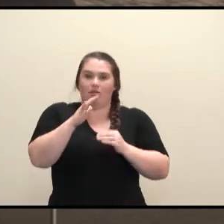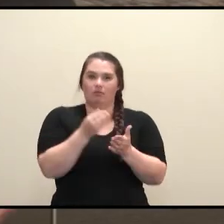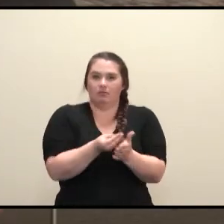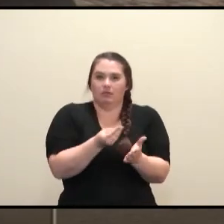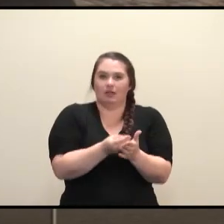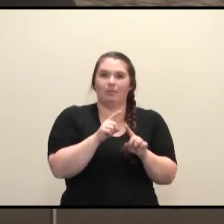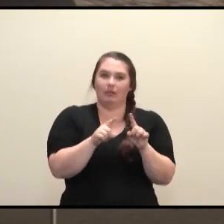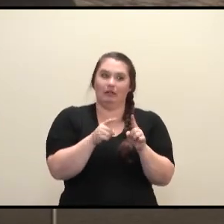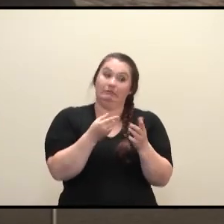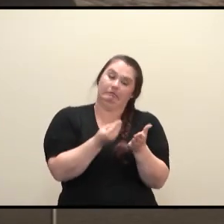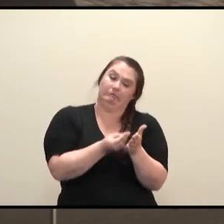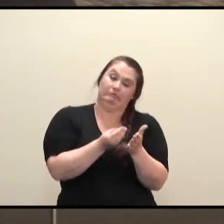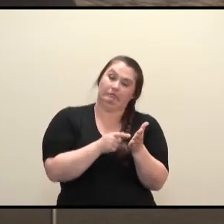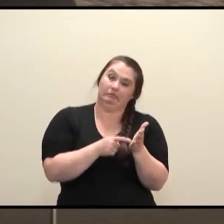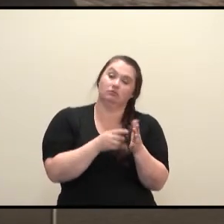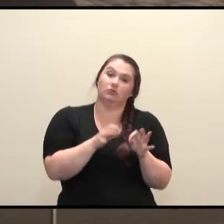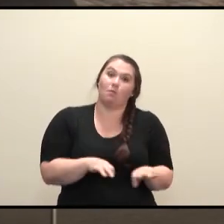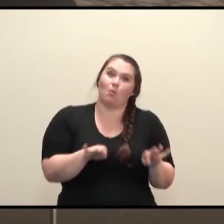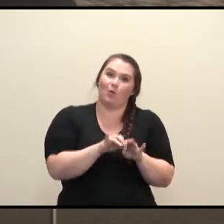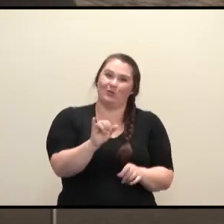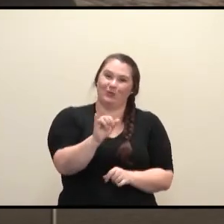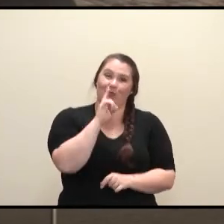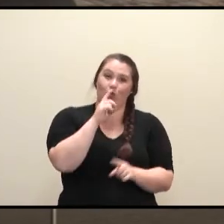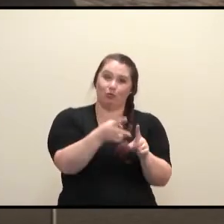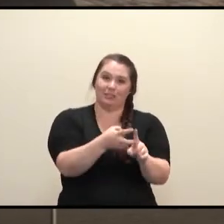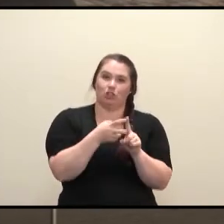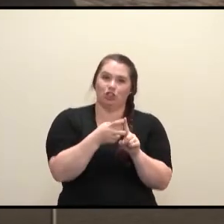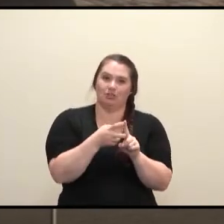very important piece, of course, of retention.